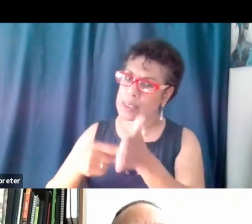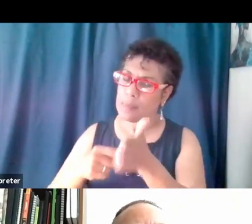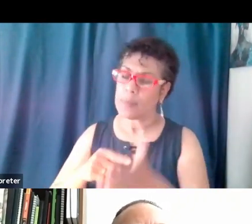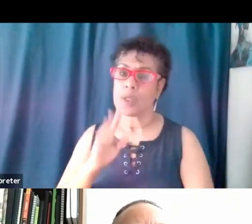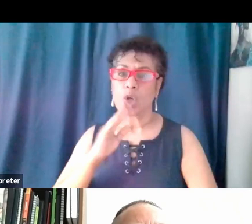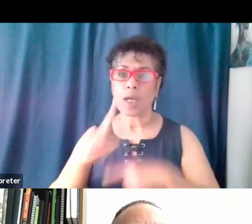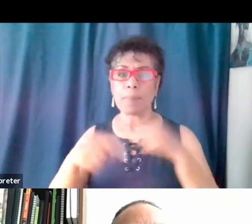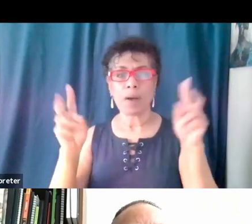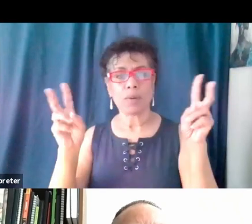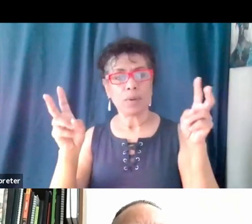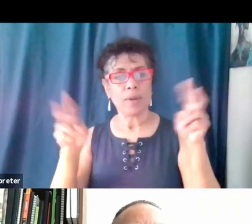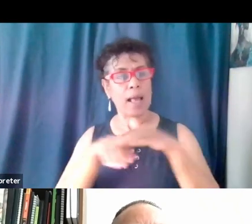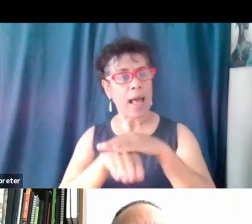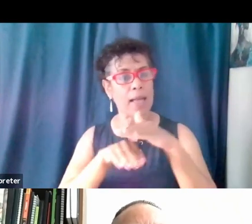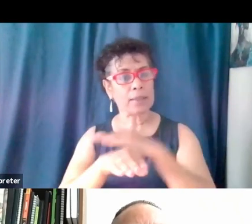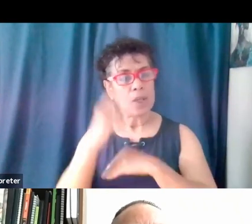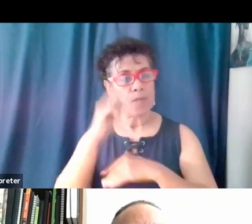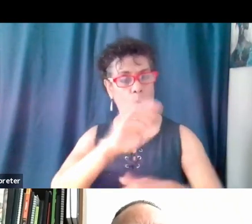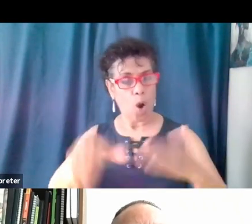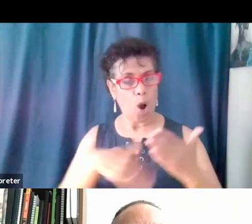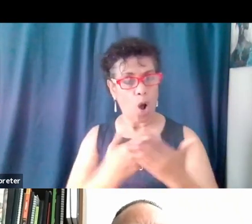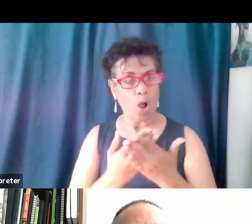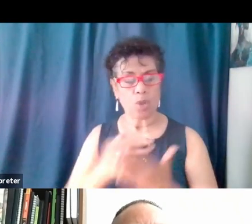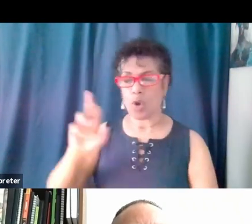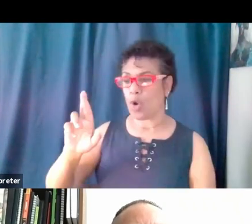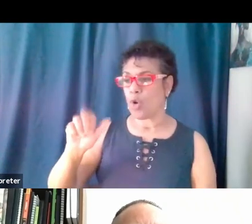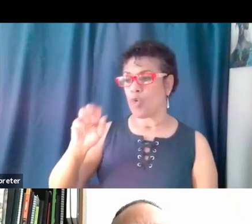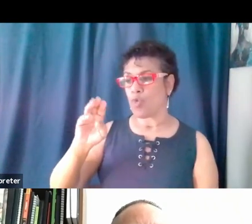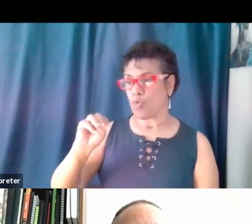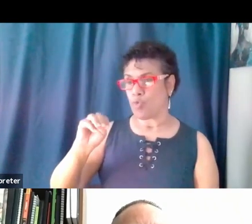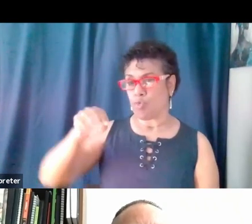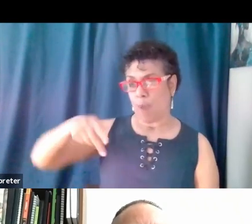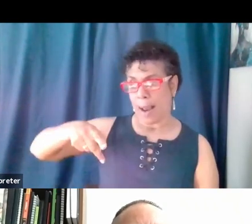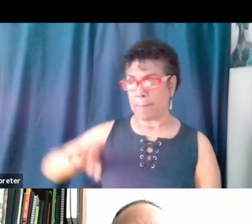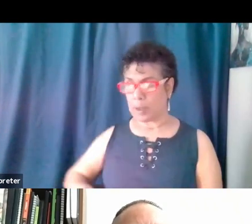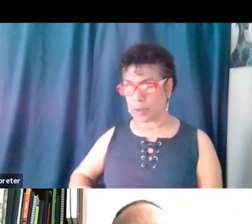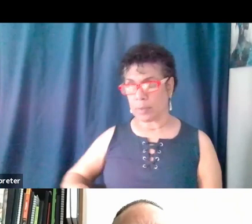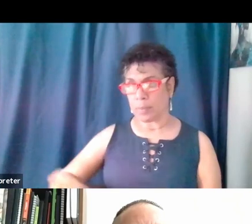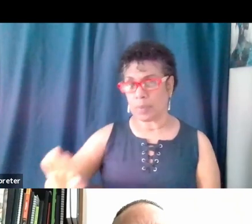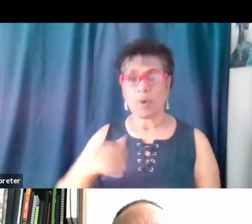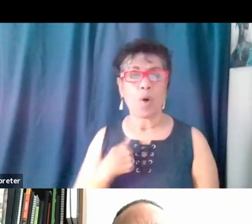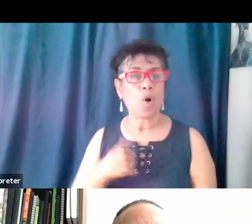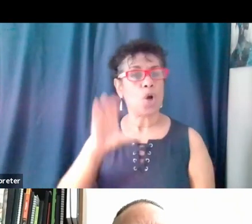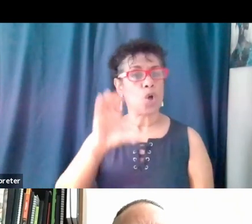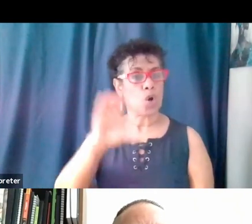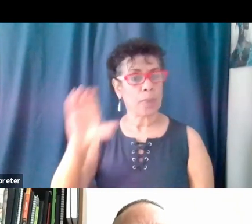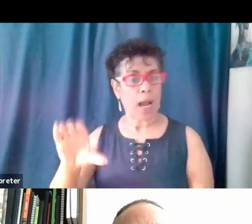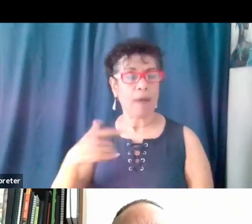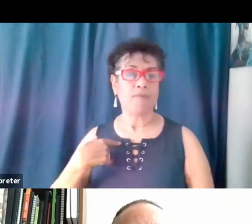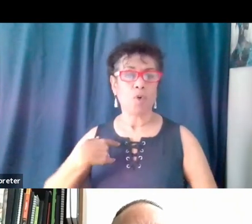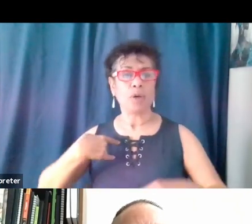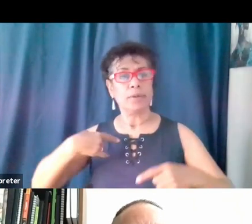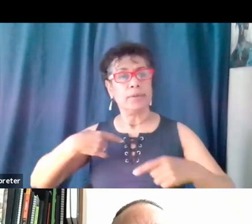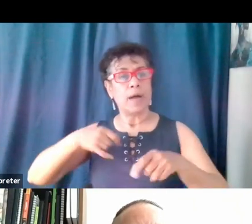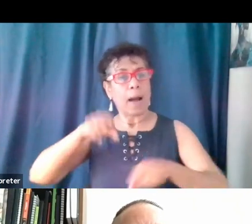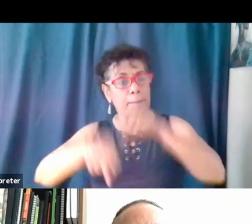for all. When you put the ramp on the sidewalk or the curb cut, we all use it for our bicycles or pulling